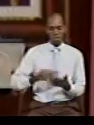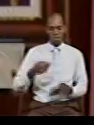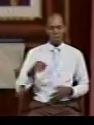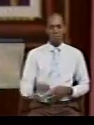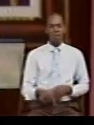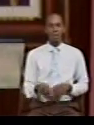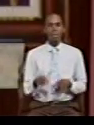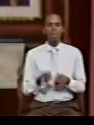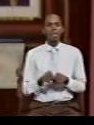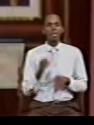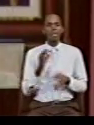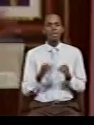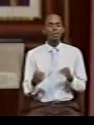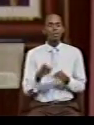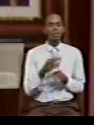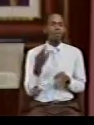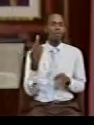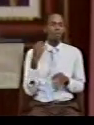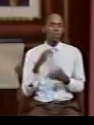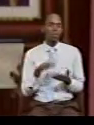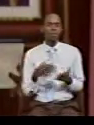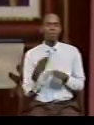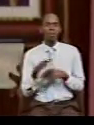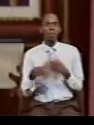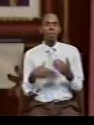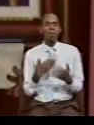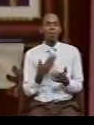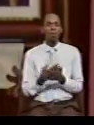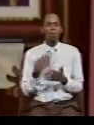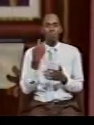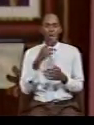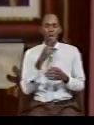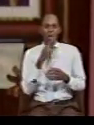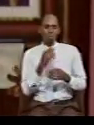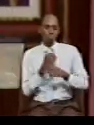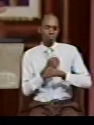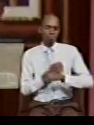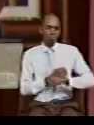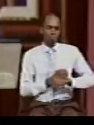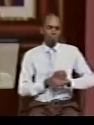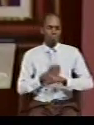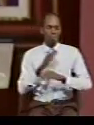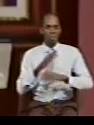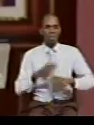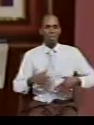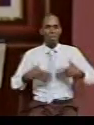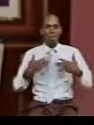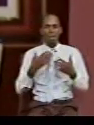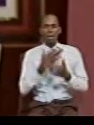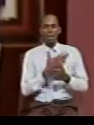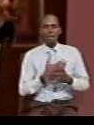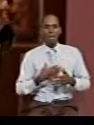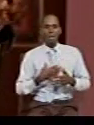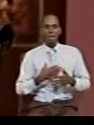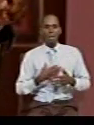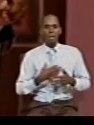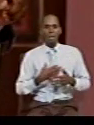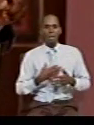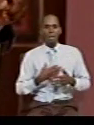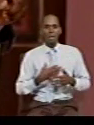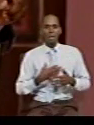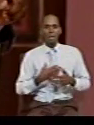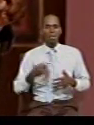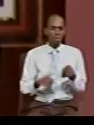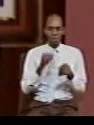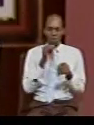dead. All those who were guarding your life, and they say, you will not go beyond this